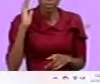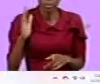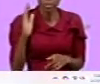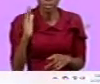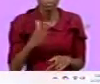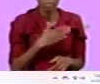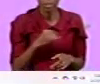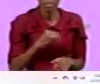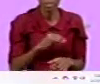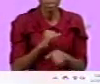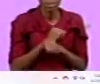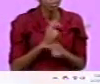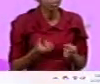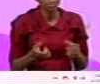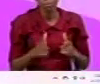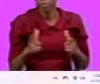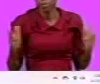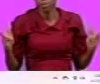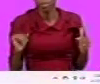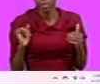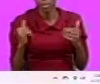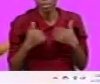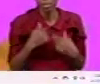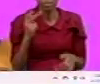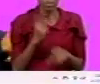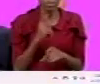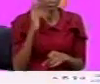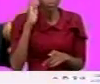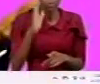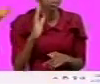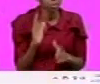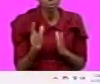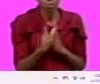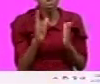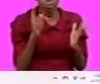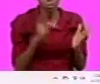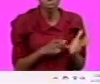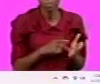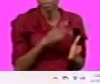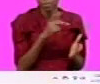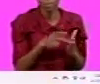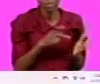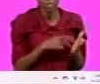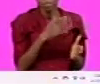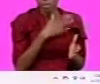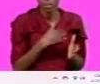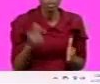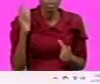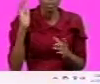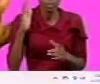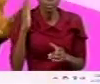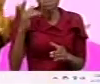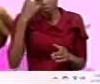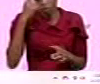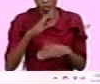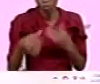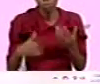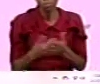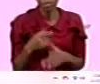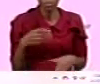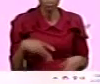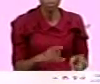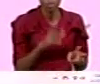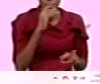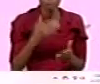for all my ways are before thee. Let my cry come near before thee, O Lord. Give me